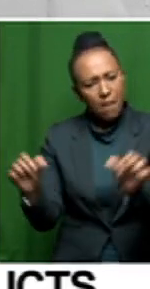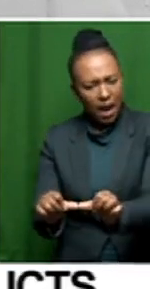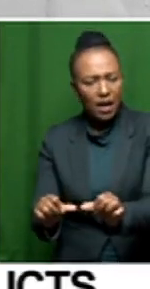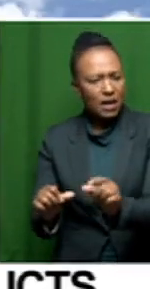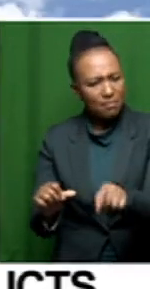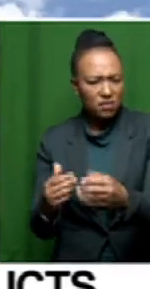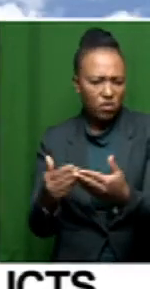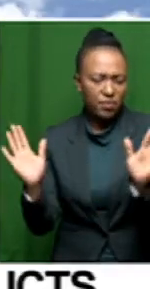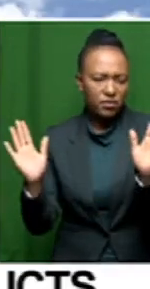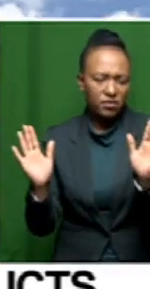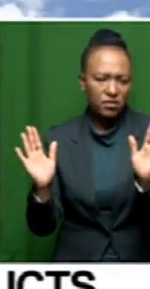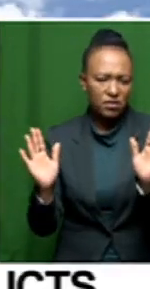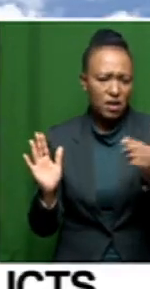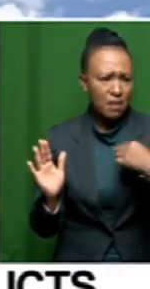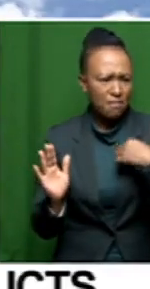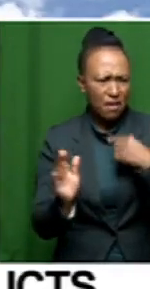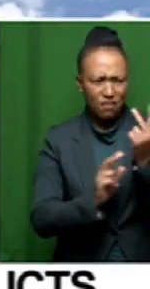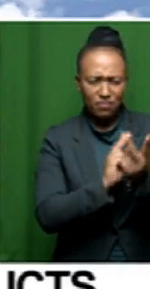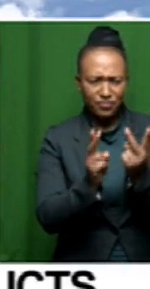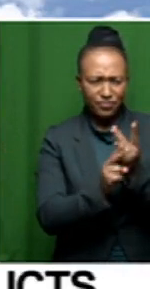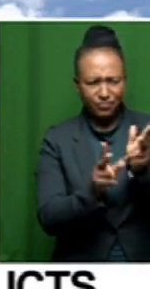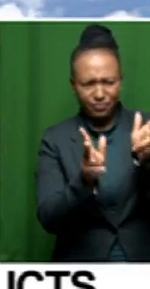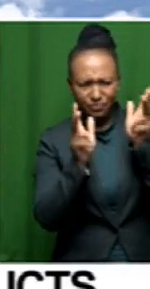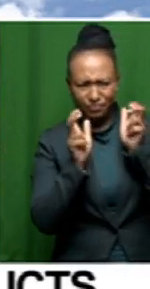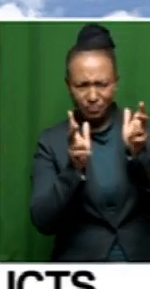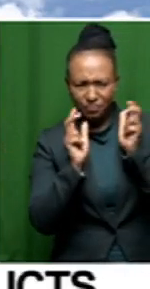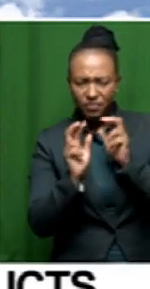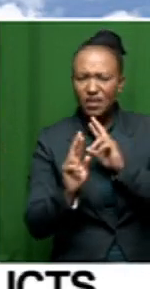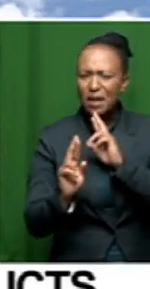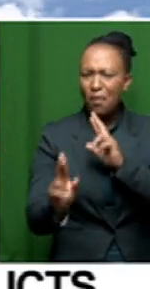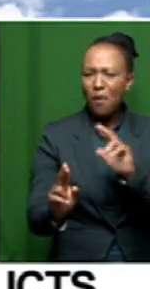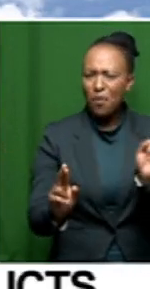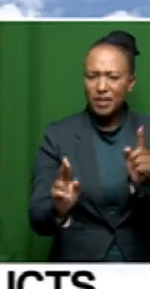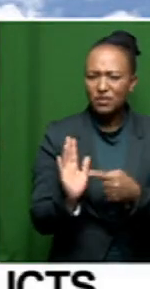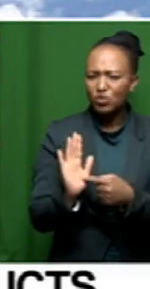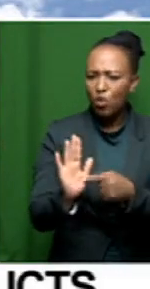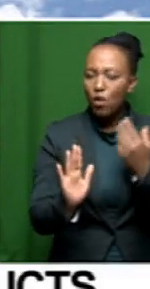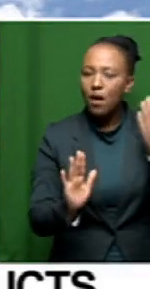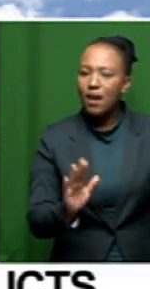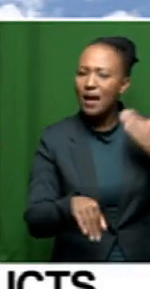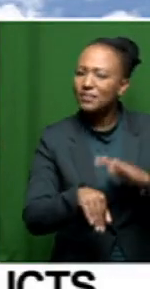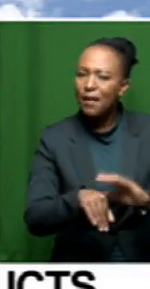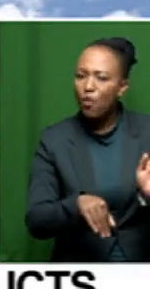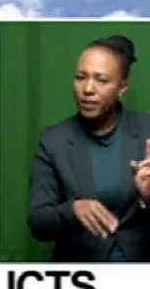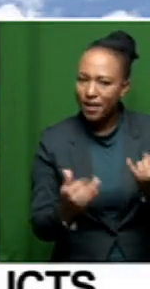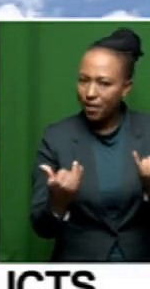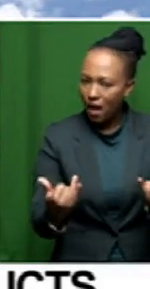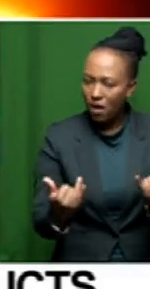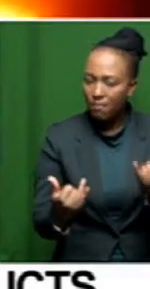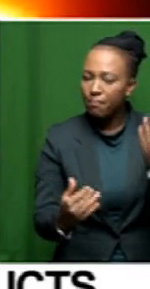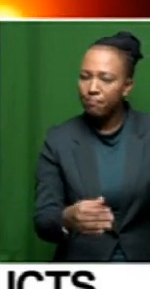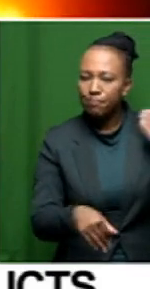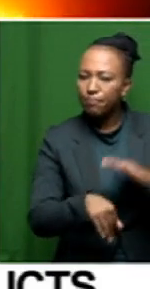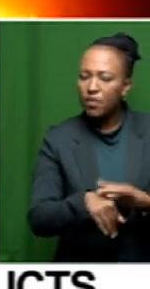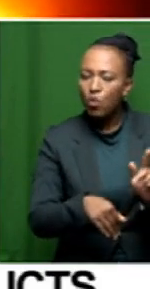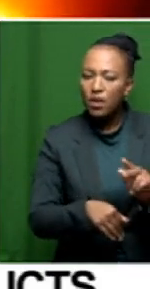Now, again, I didn't quite get what your report showed the last time out. When was the last